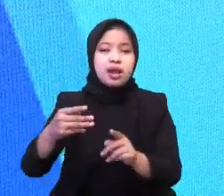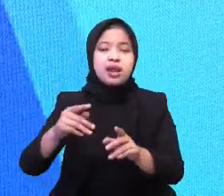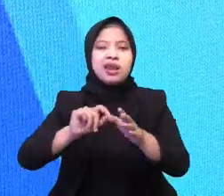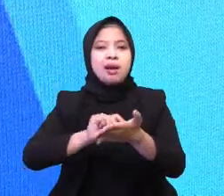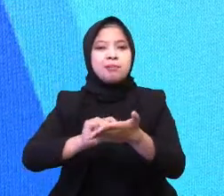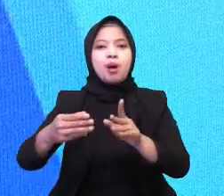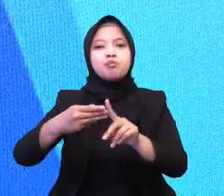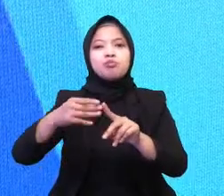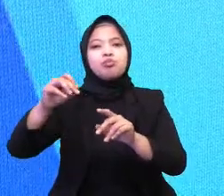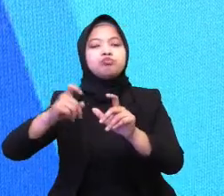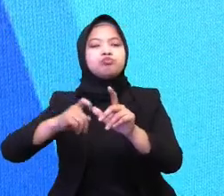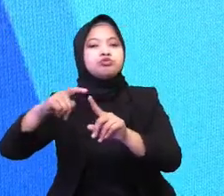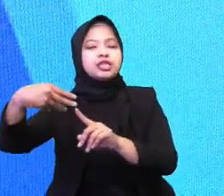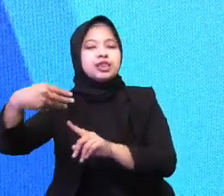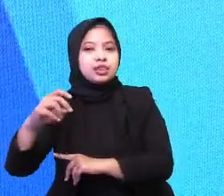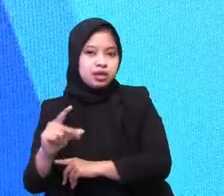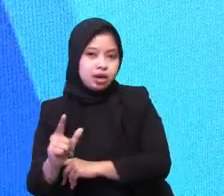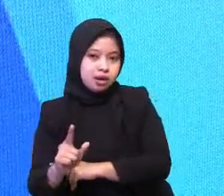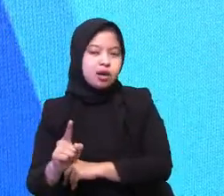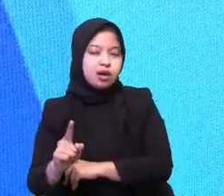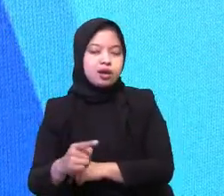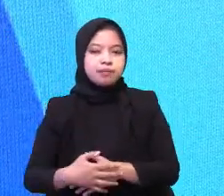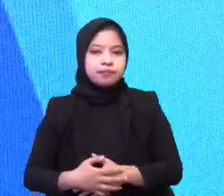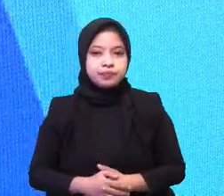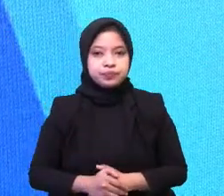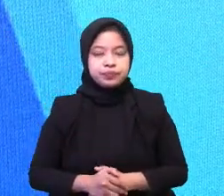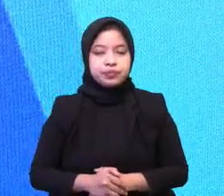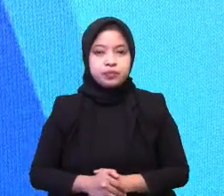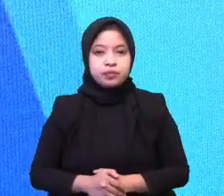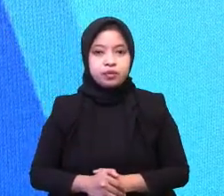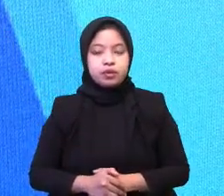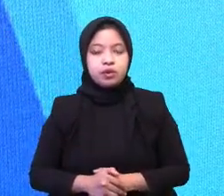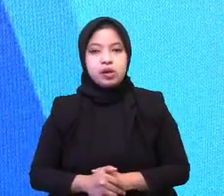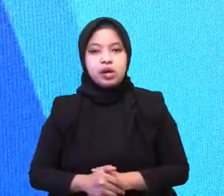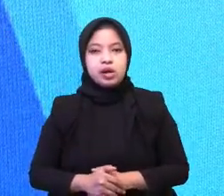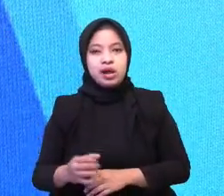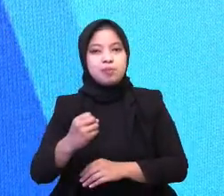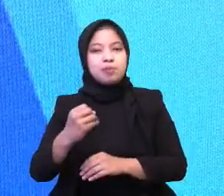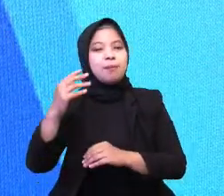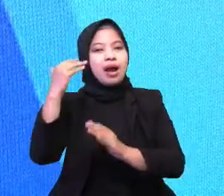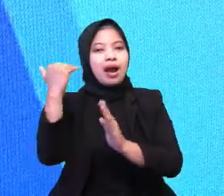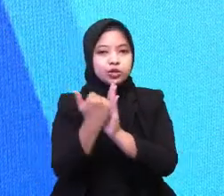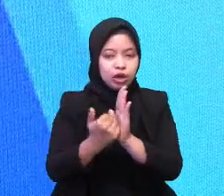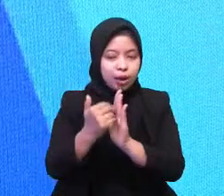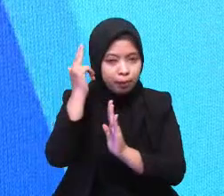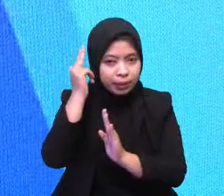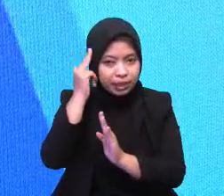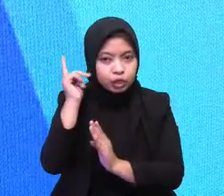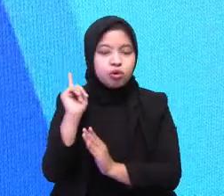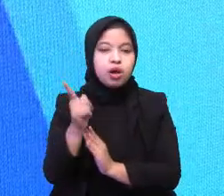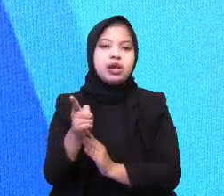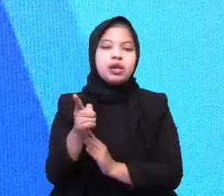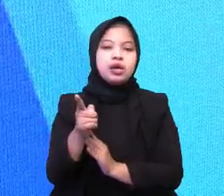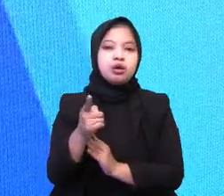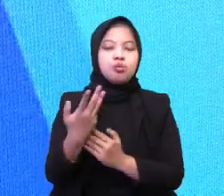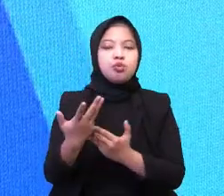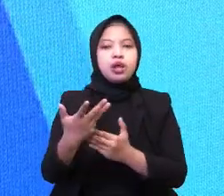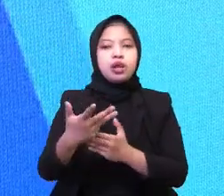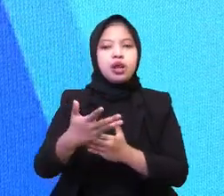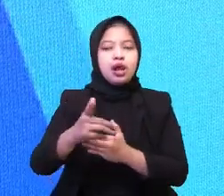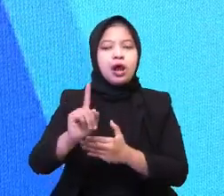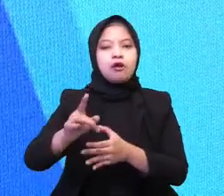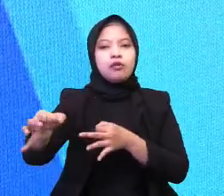populations, such as elderly, and also policy implementations, as well as the readiness of the